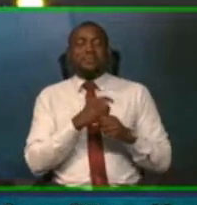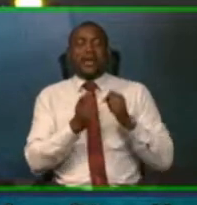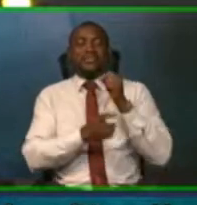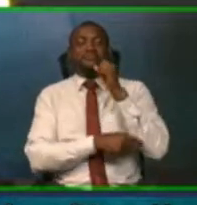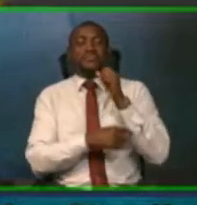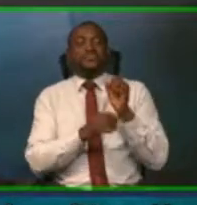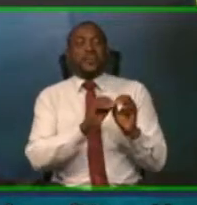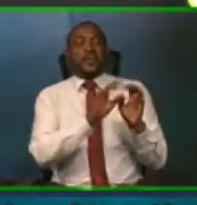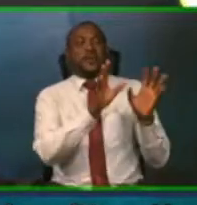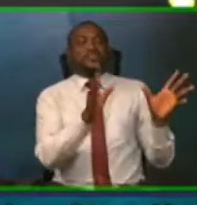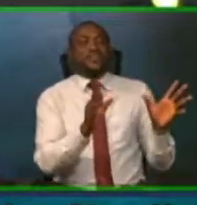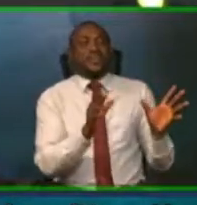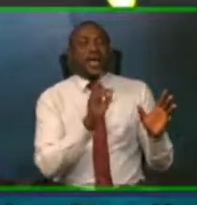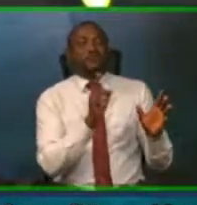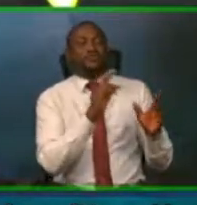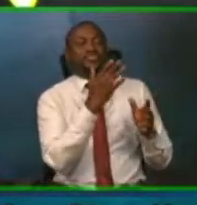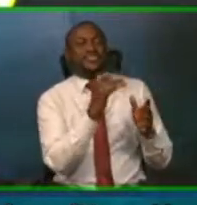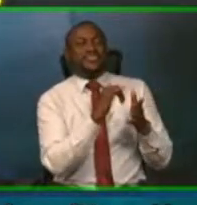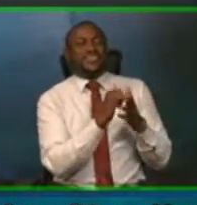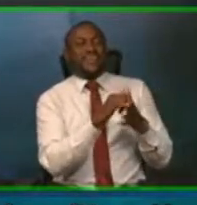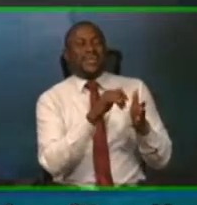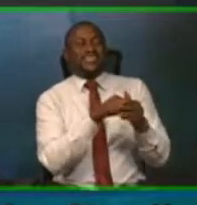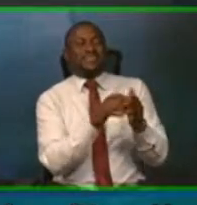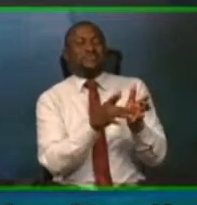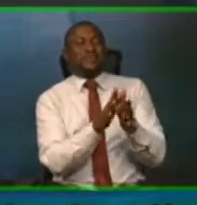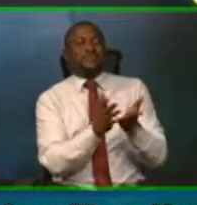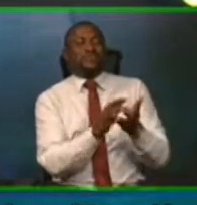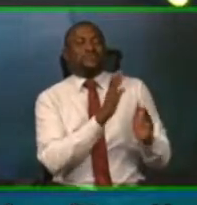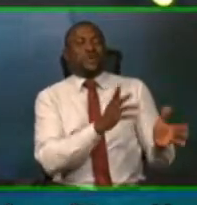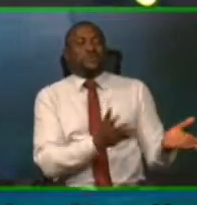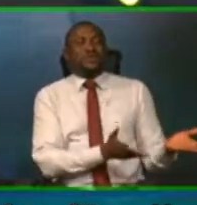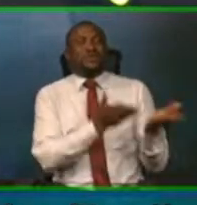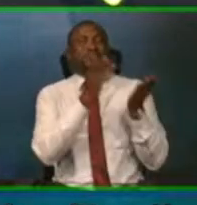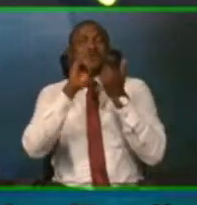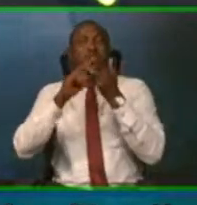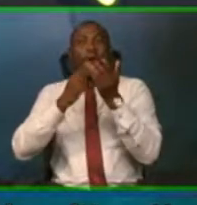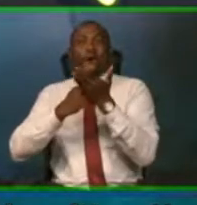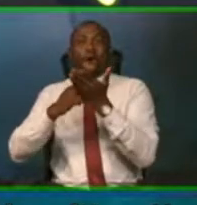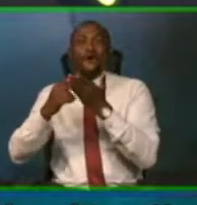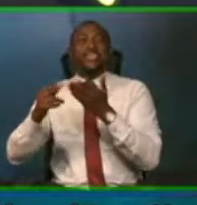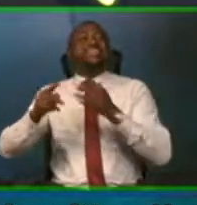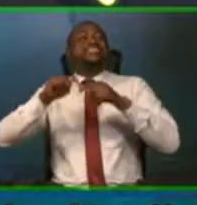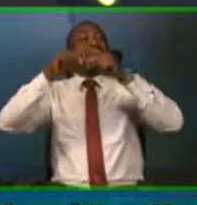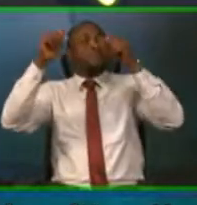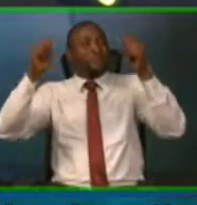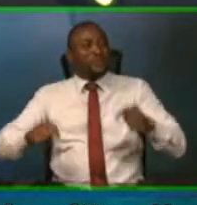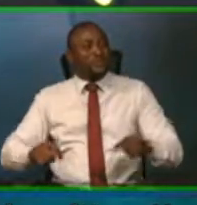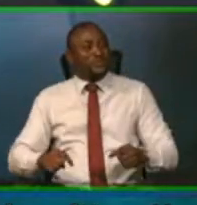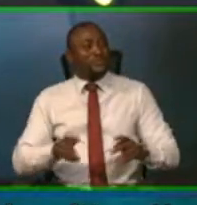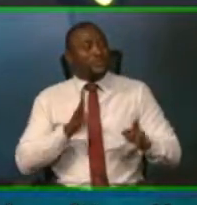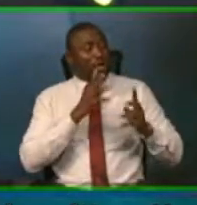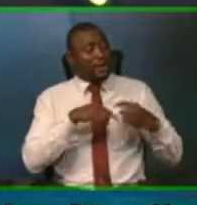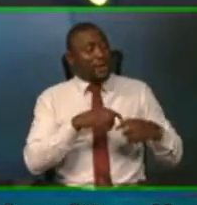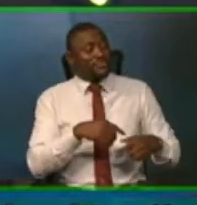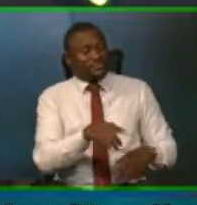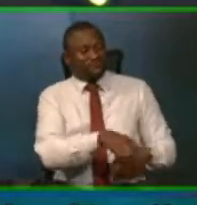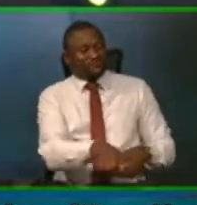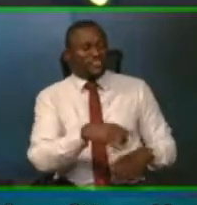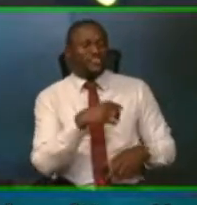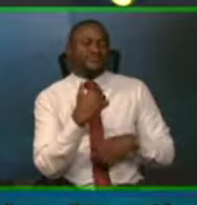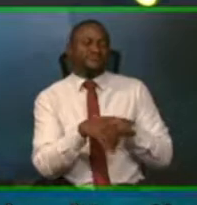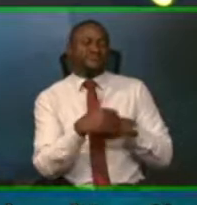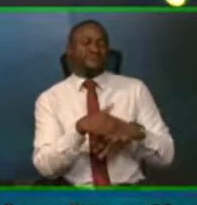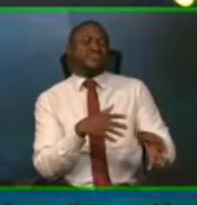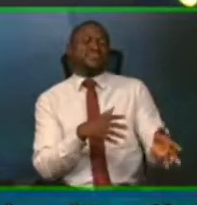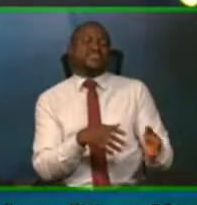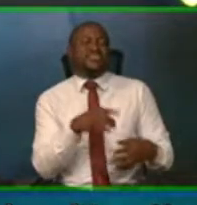will use things that are scriptural. So I took you to a holy temple. Since I spoke about carnal things, your belly, now I see